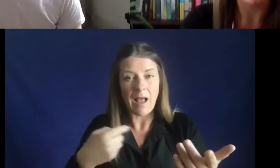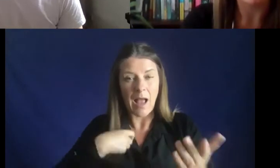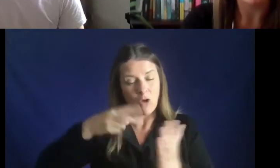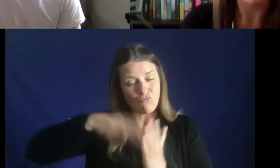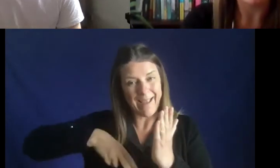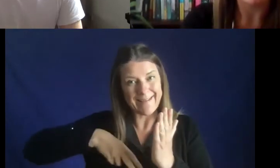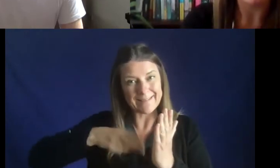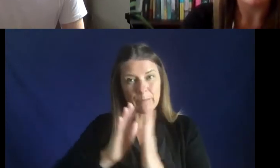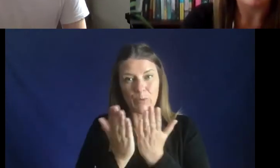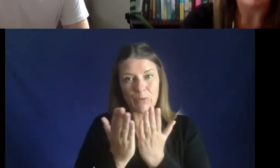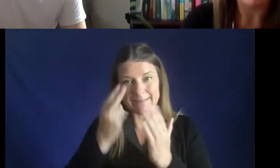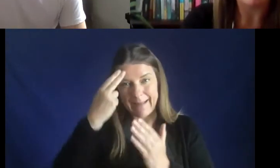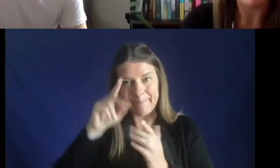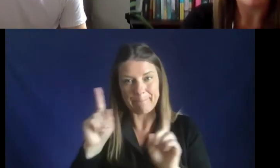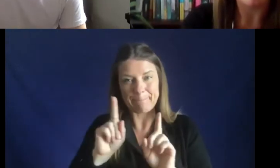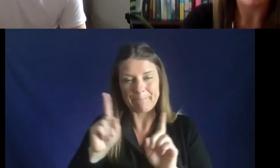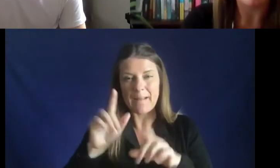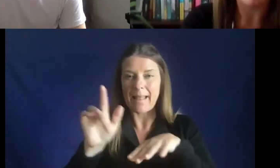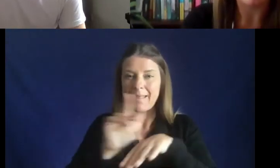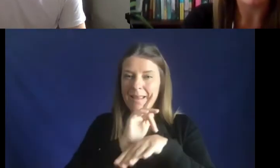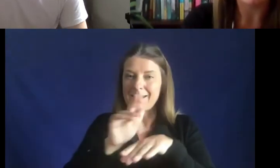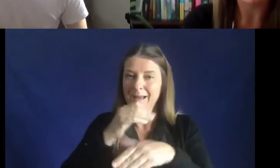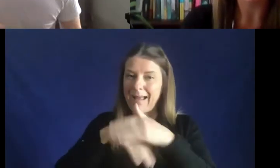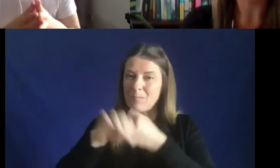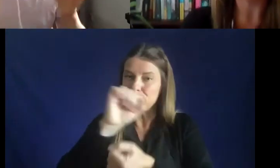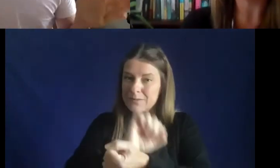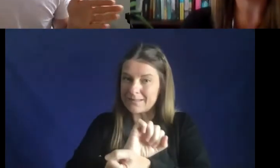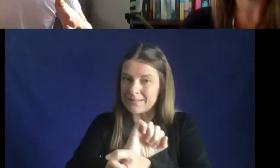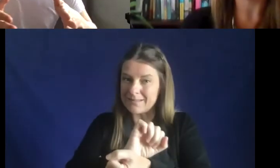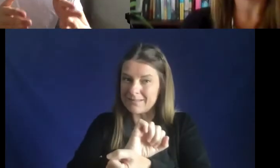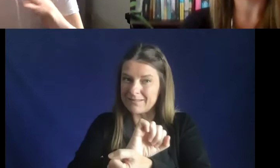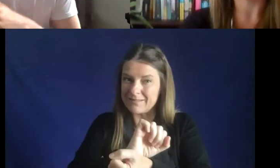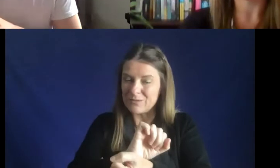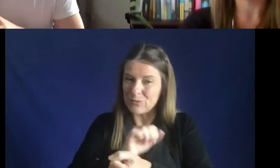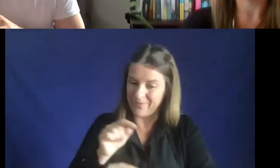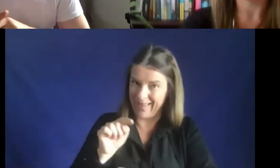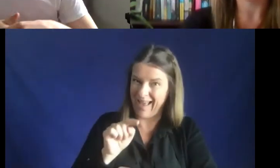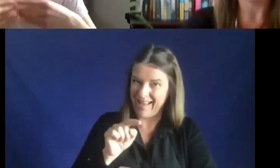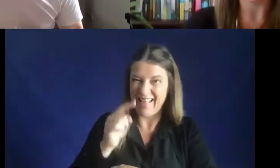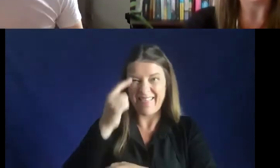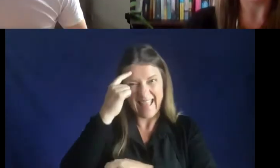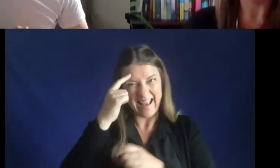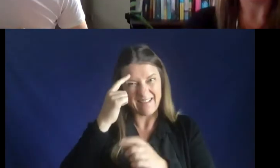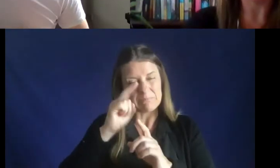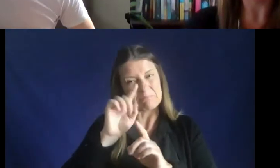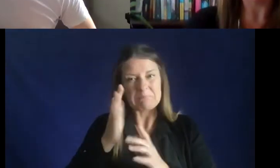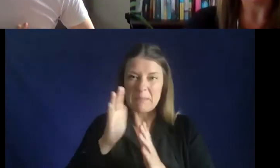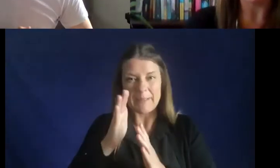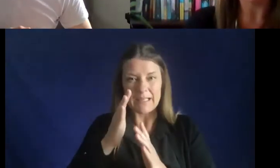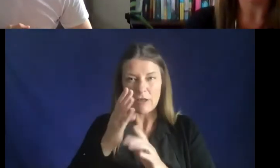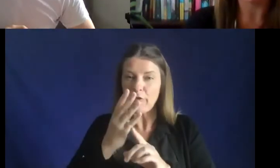that I said. And then, about 4 weeks in, Jess asked me to do the task